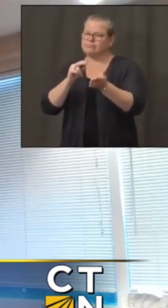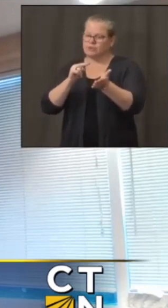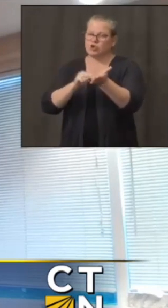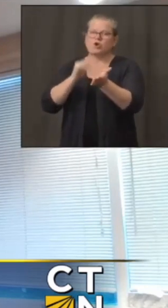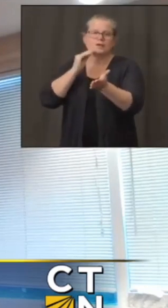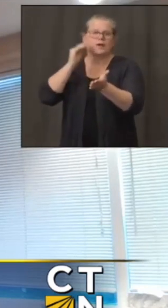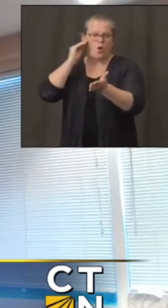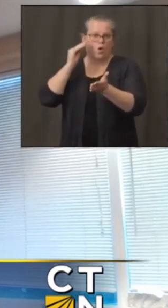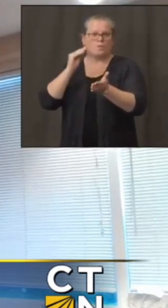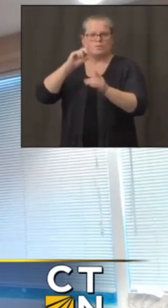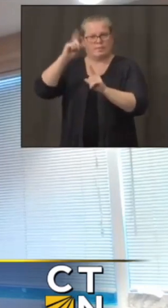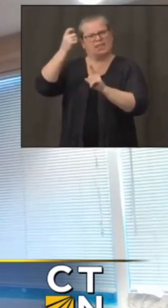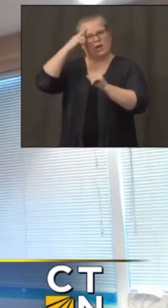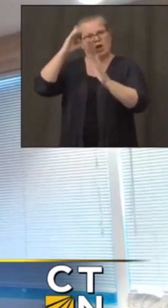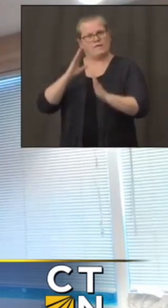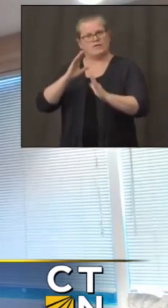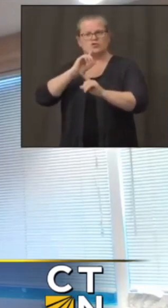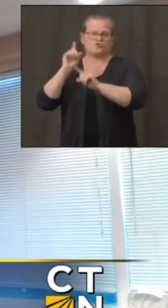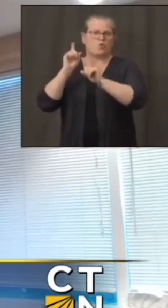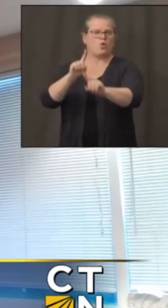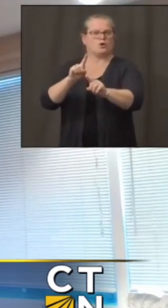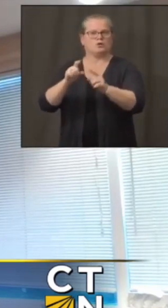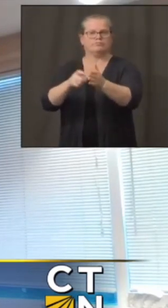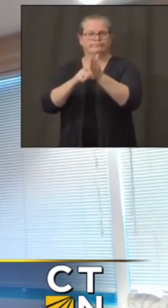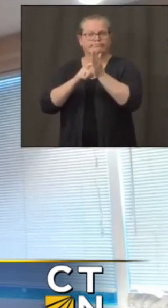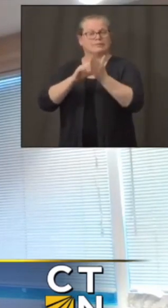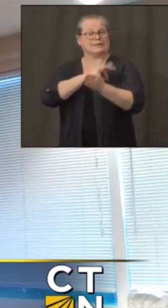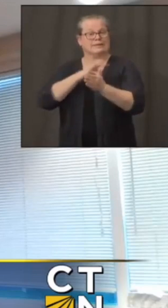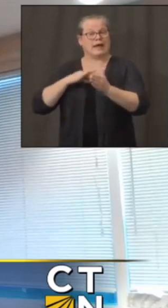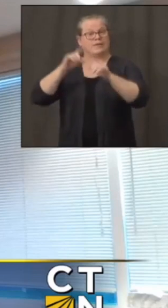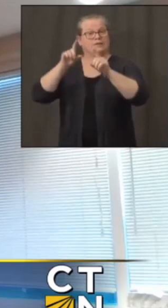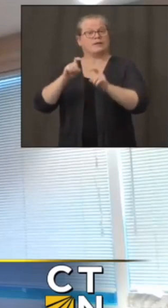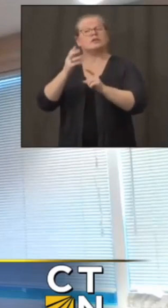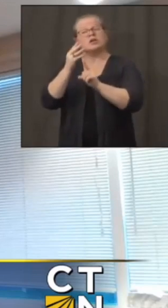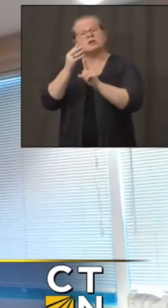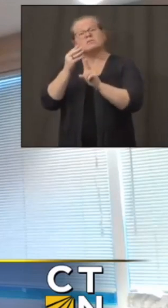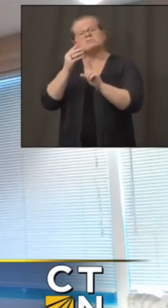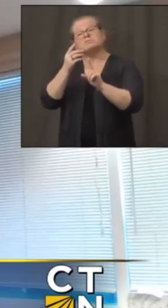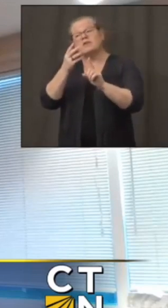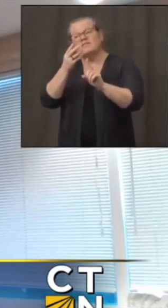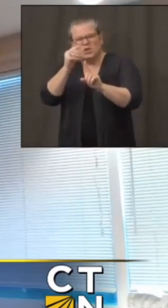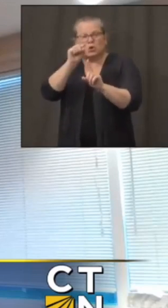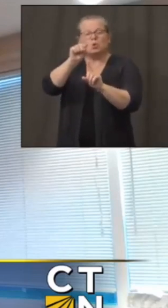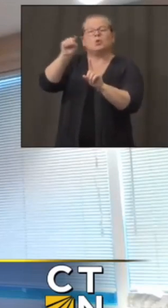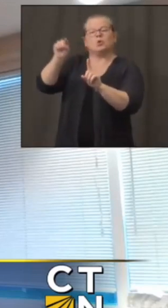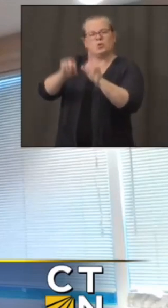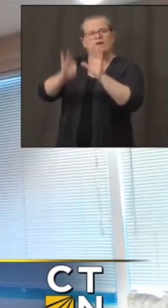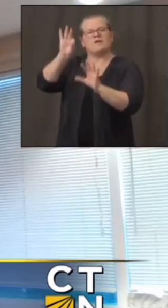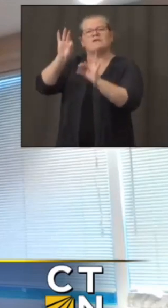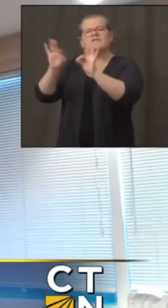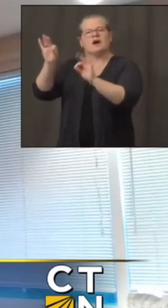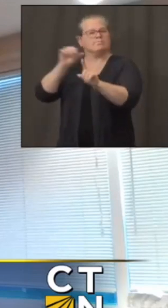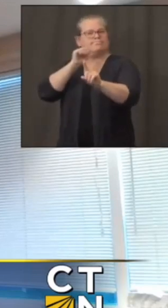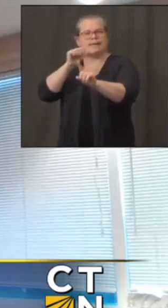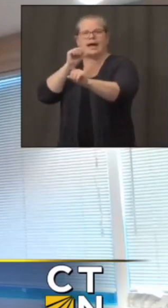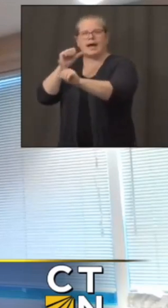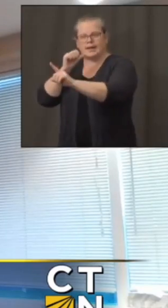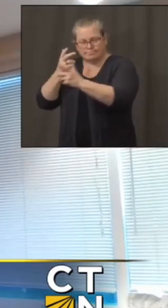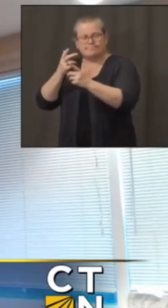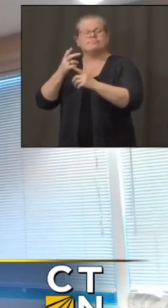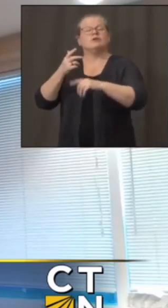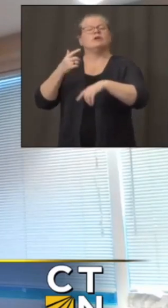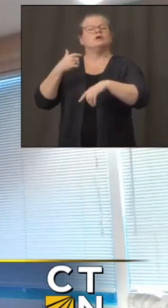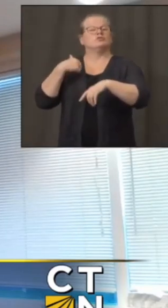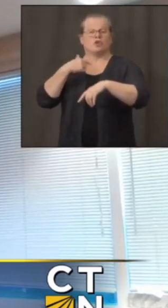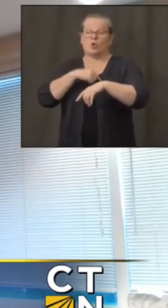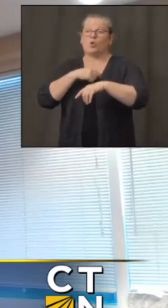compliance with the governor's executive order on staff testing. So there will be some actions taken with